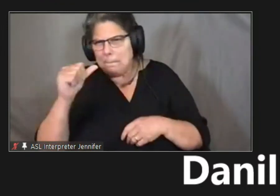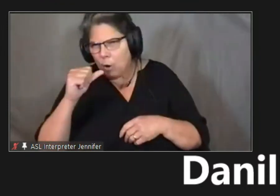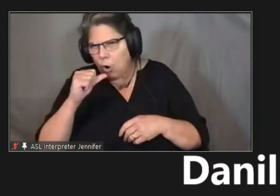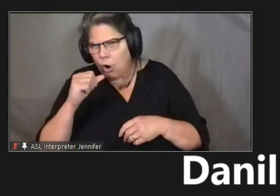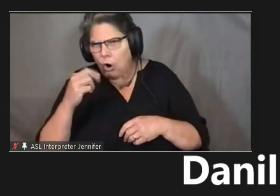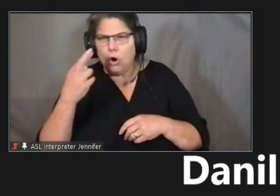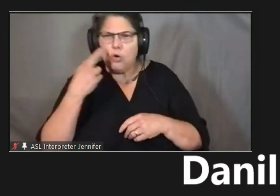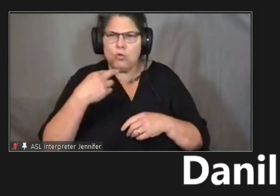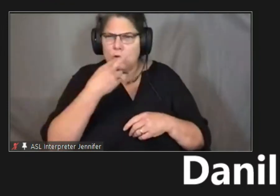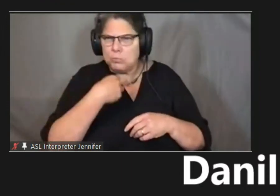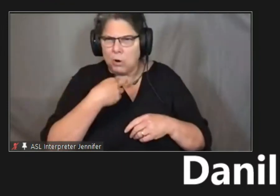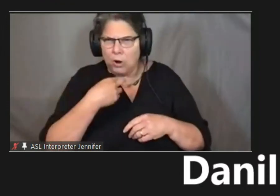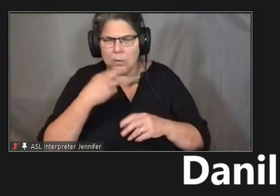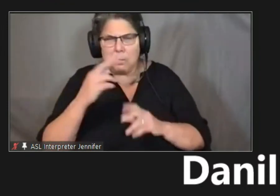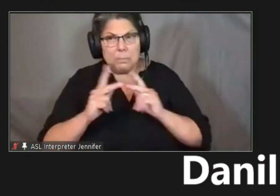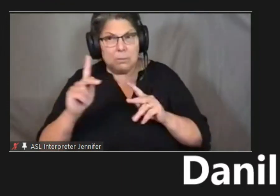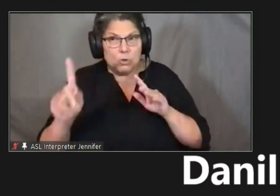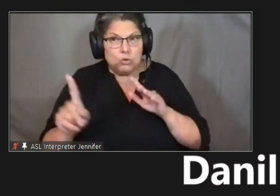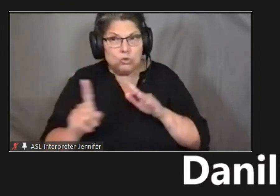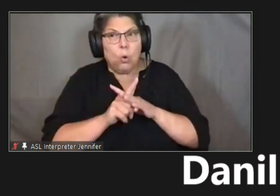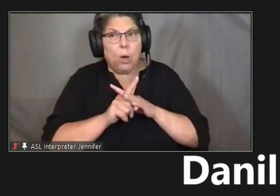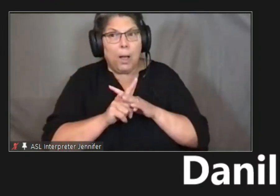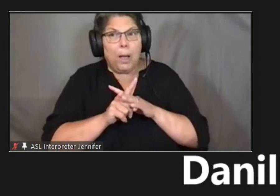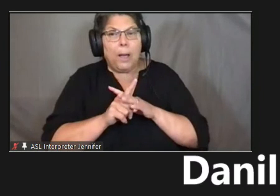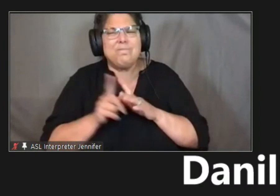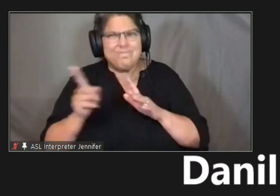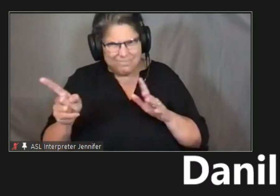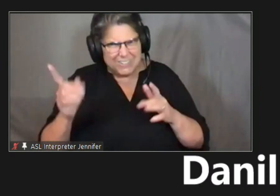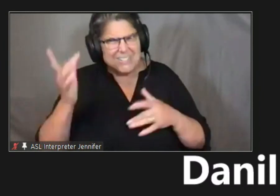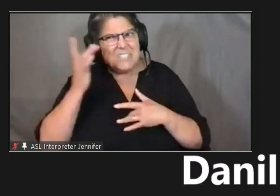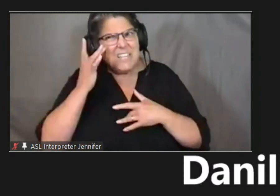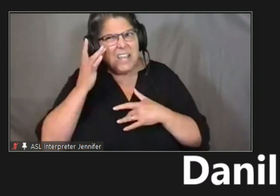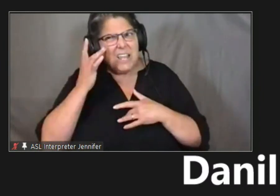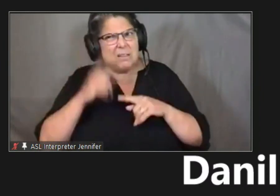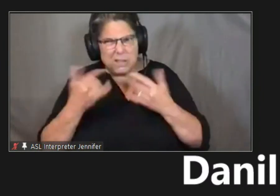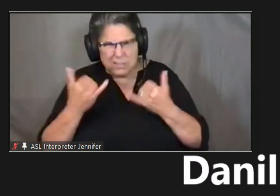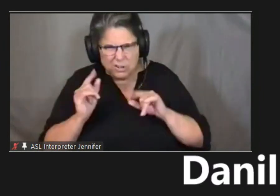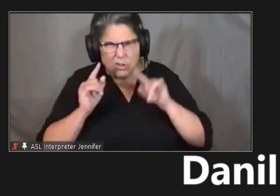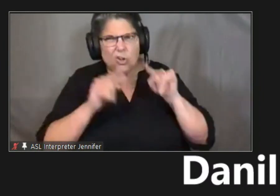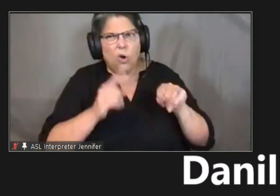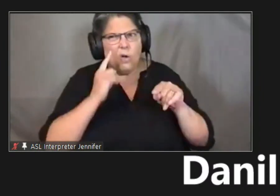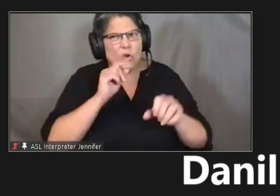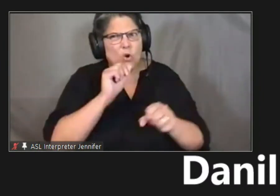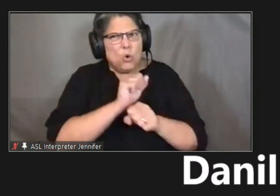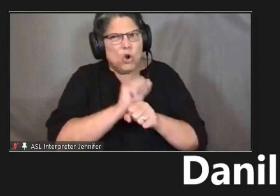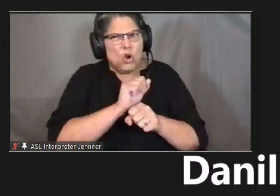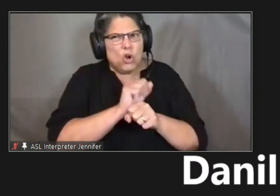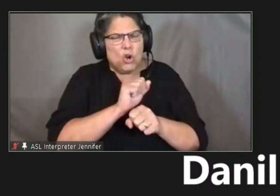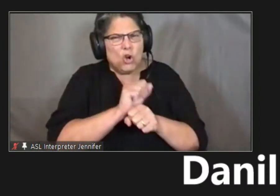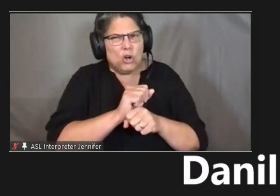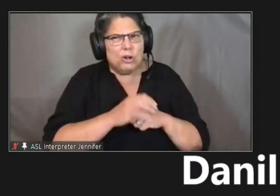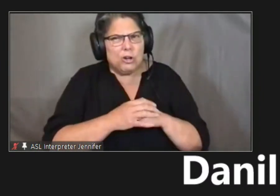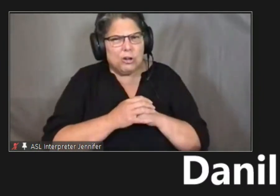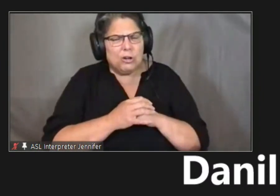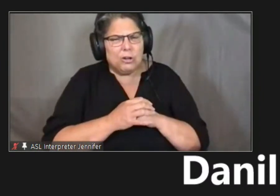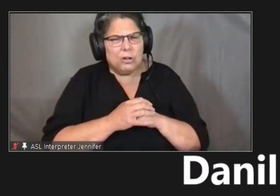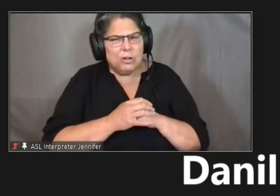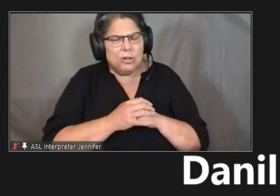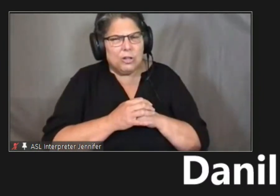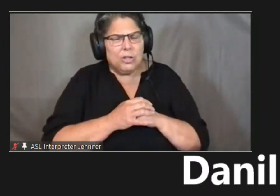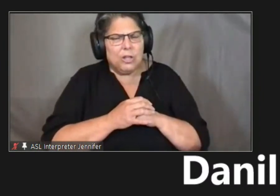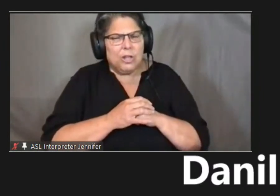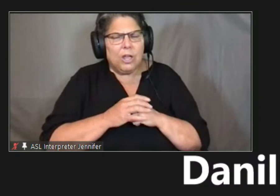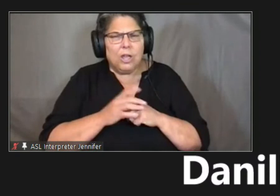of people showing up with symptoms and still going to work. And you had said, how you